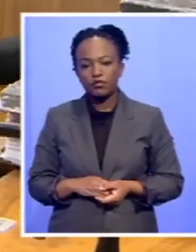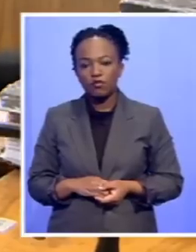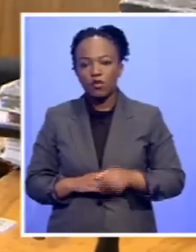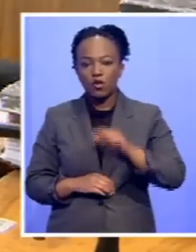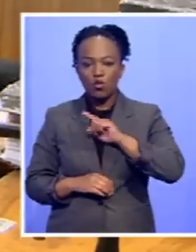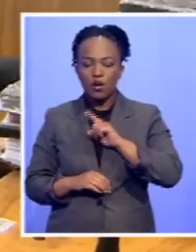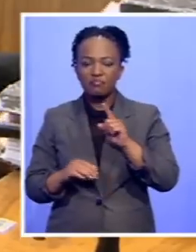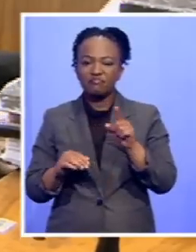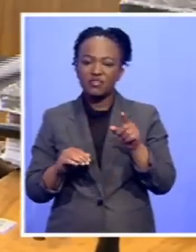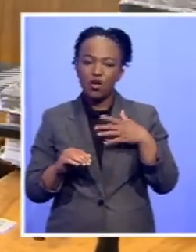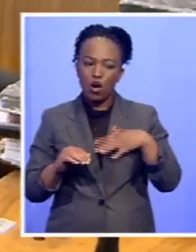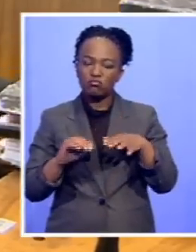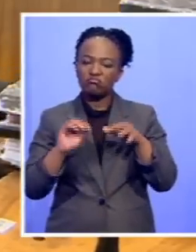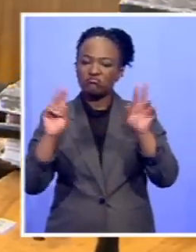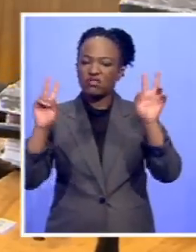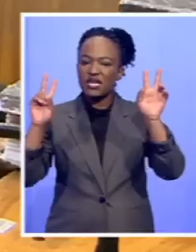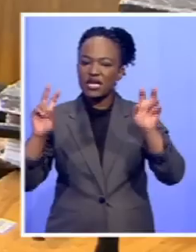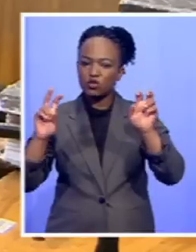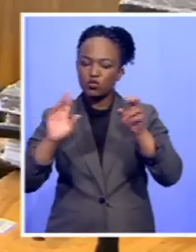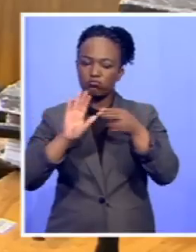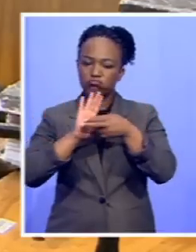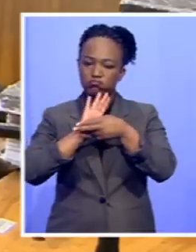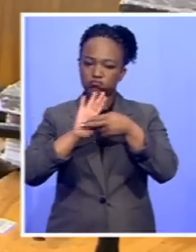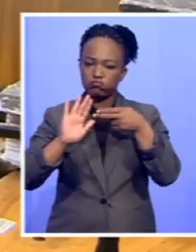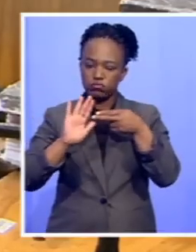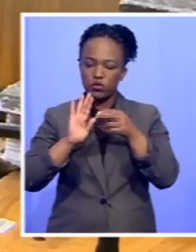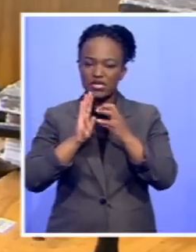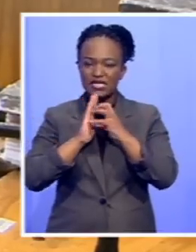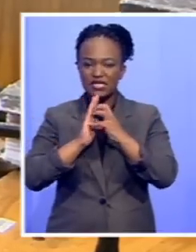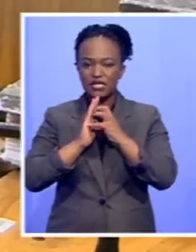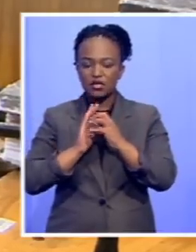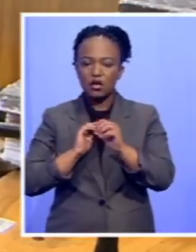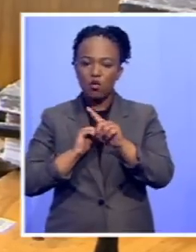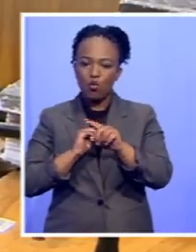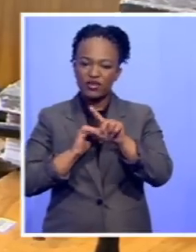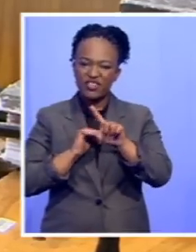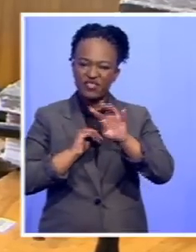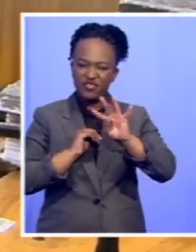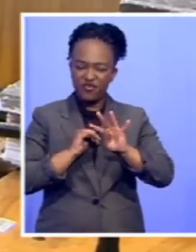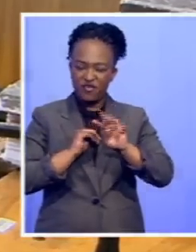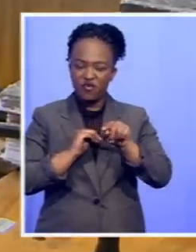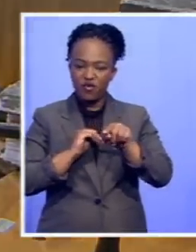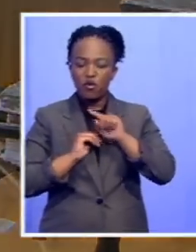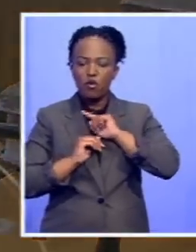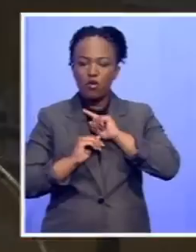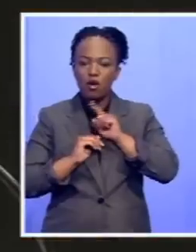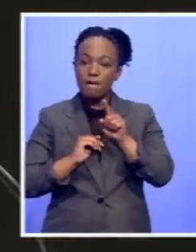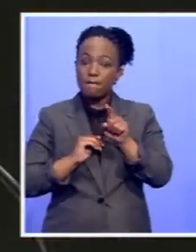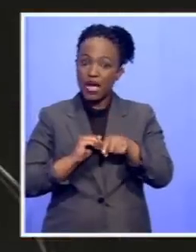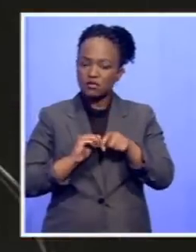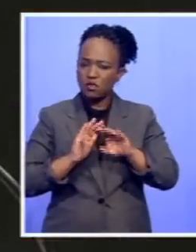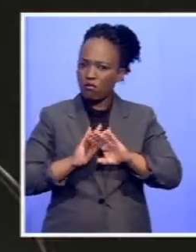of credibility in the assessment of issues in terms of Section 174 to confine judicial discretion to musts or must